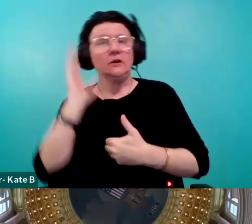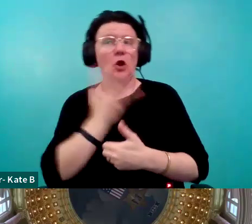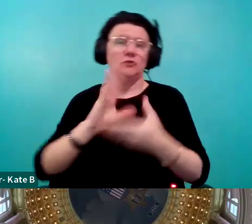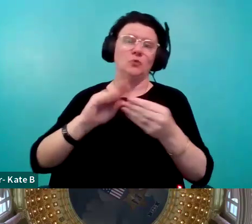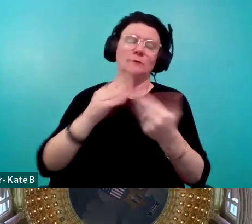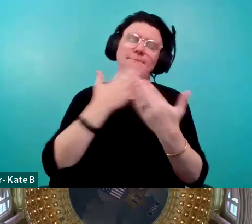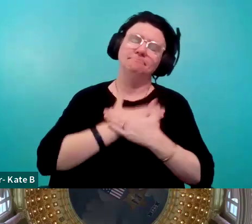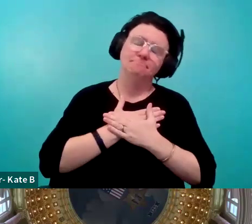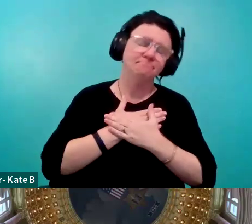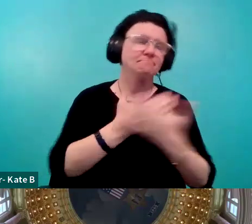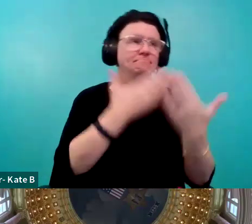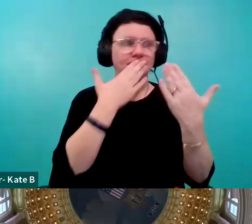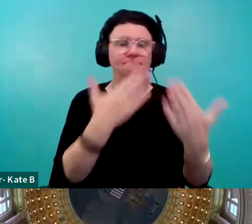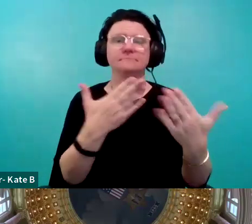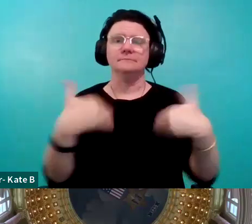stories